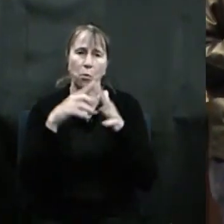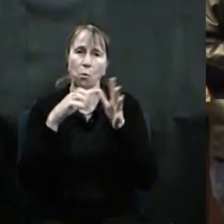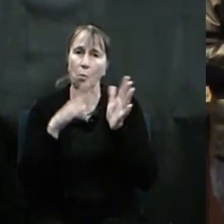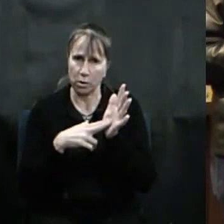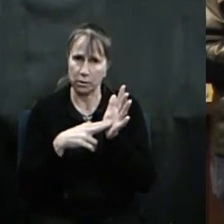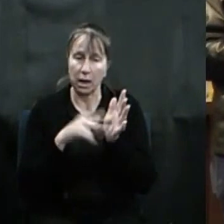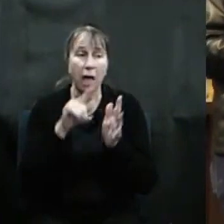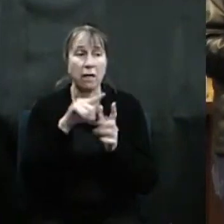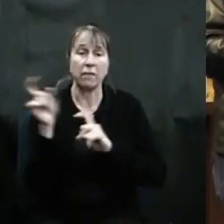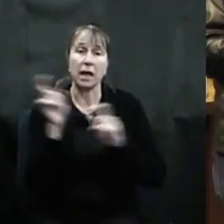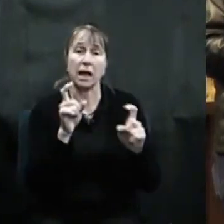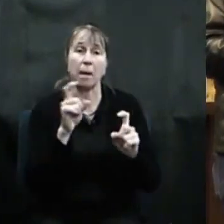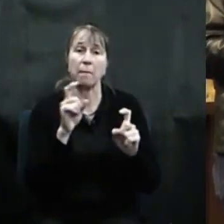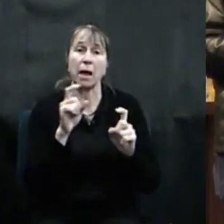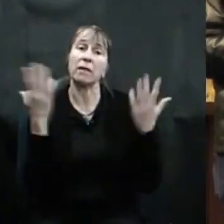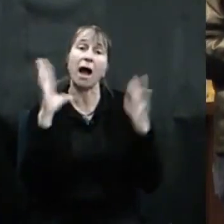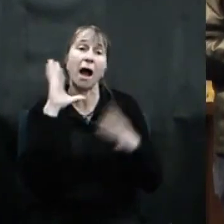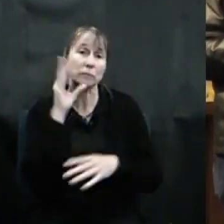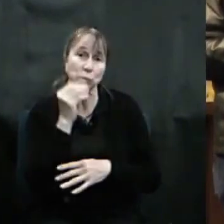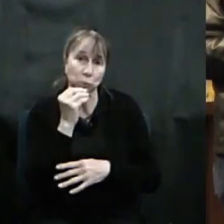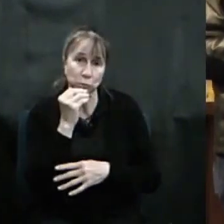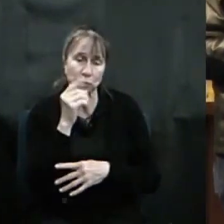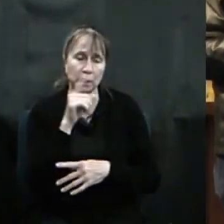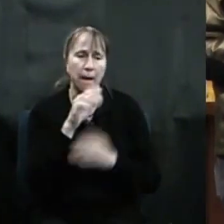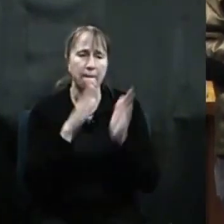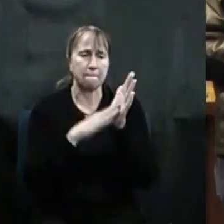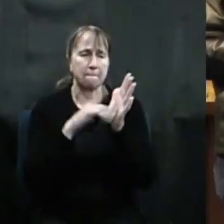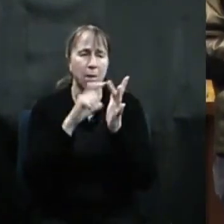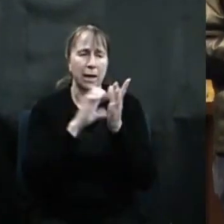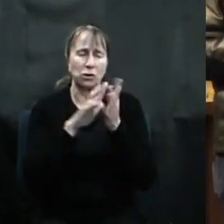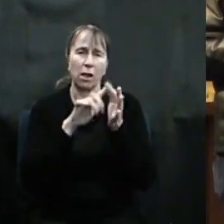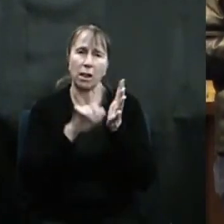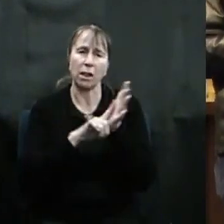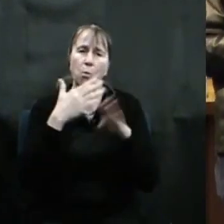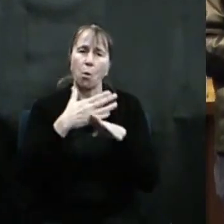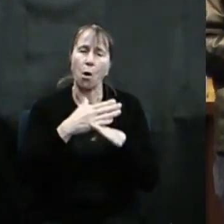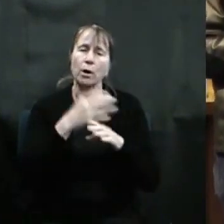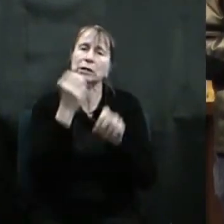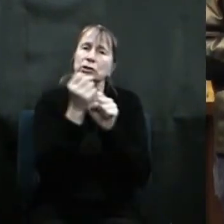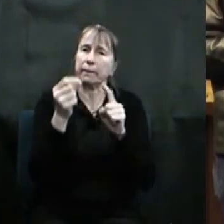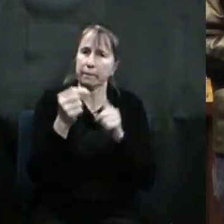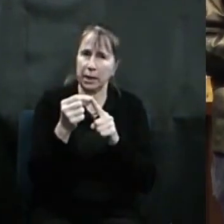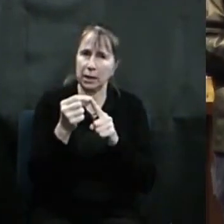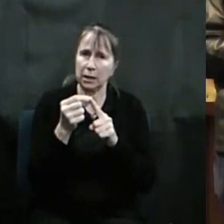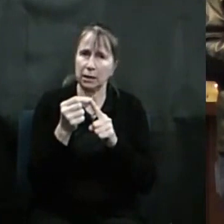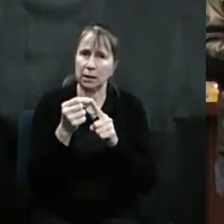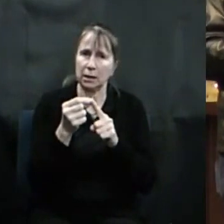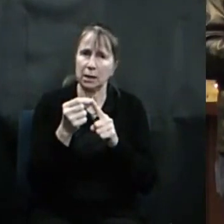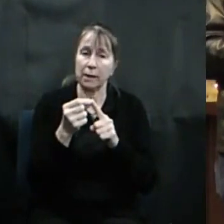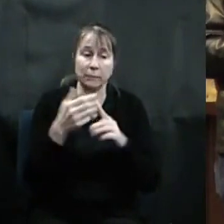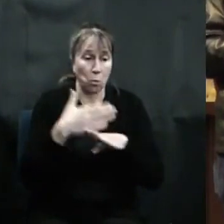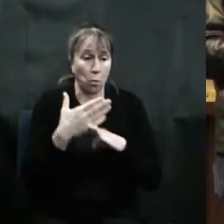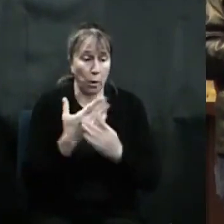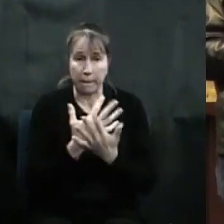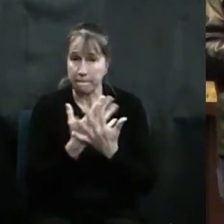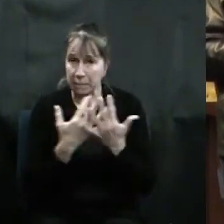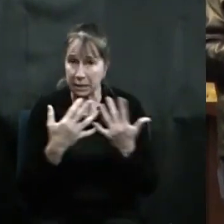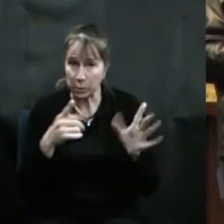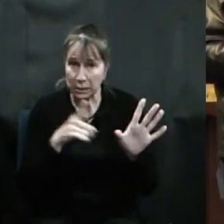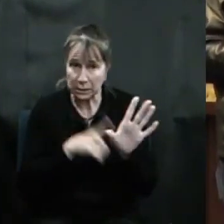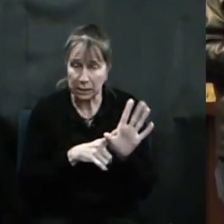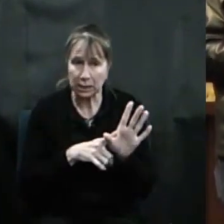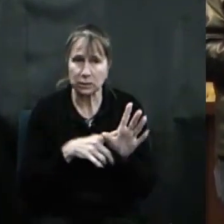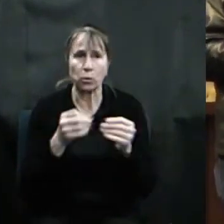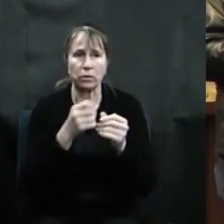congregation. Michael is a GP in his work and has worked many years with AFES at